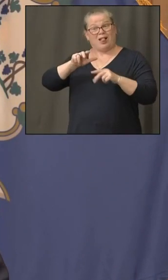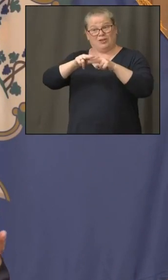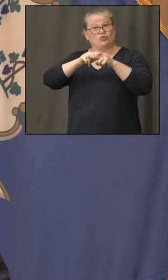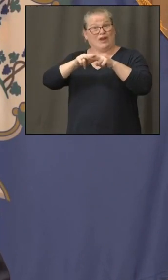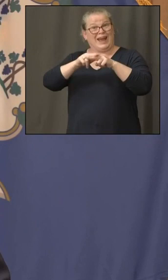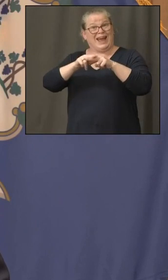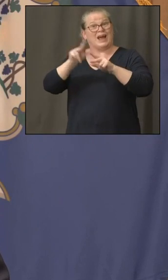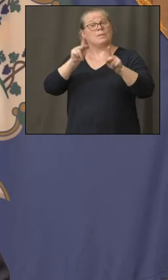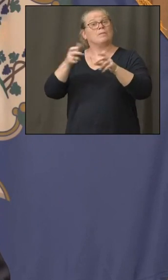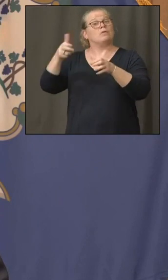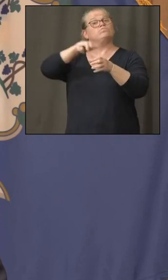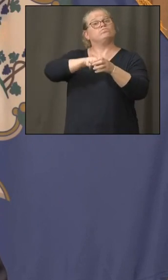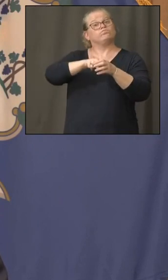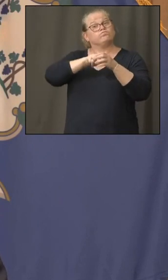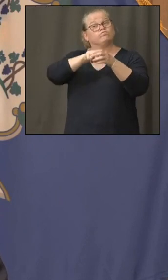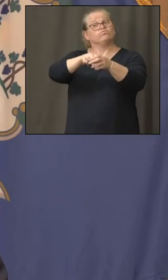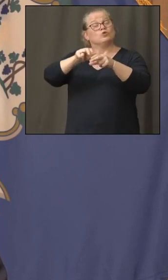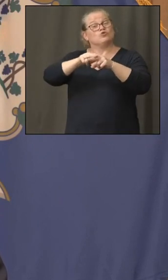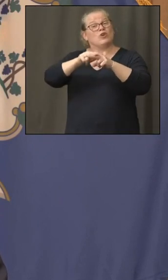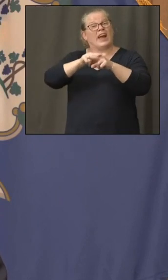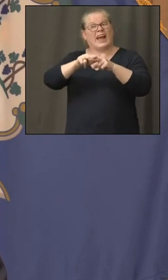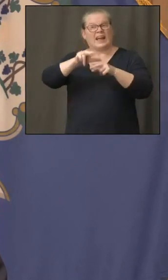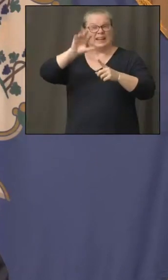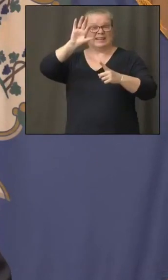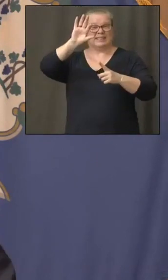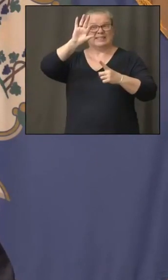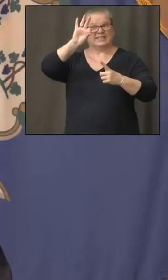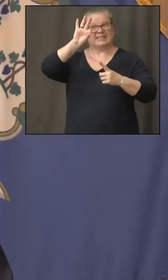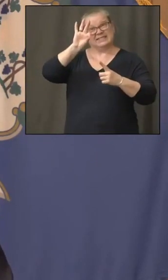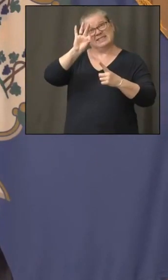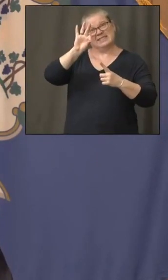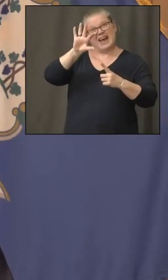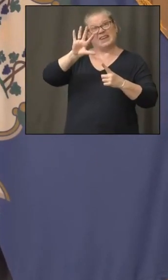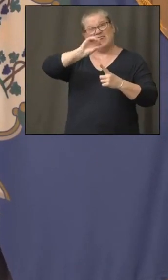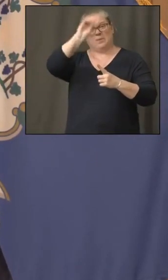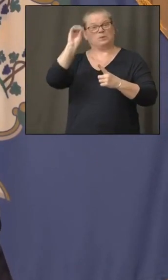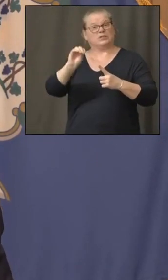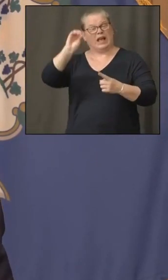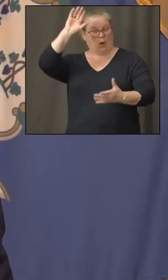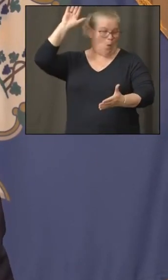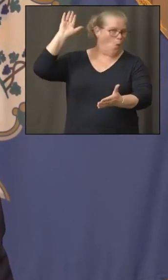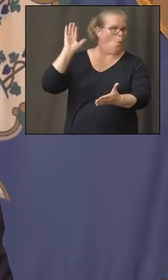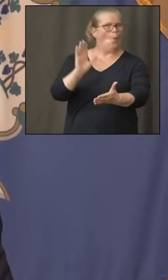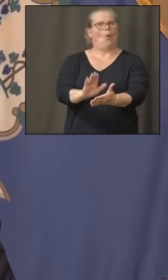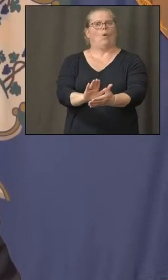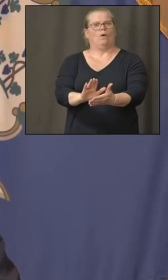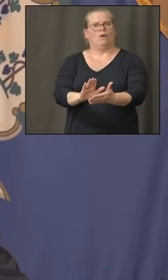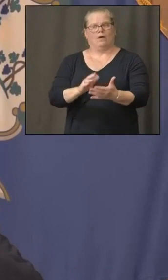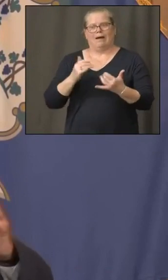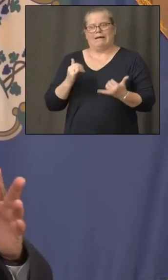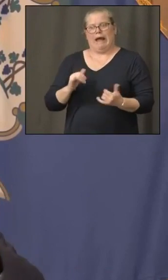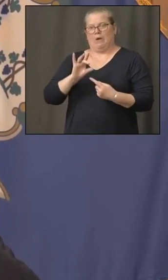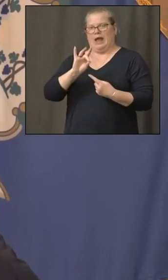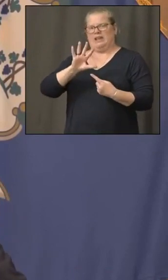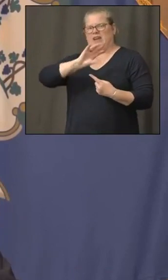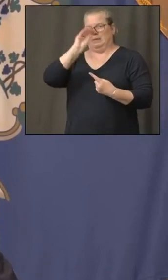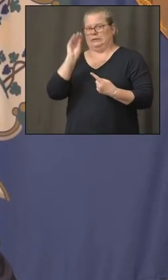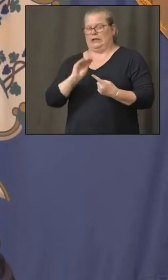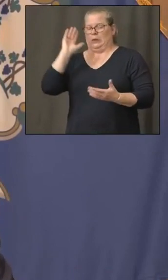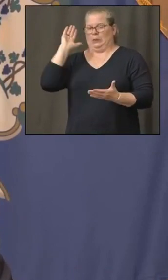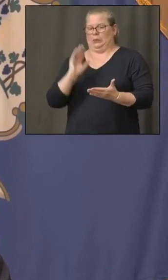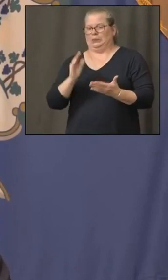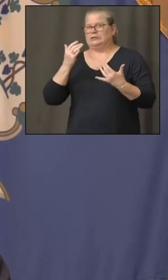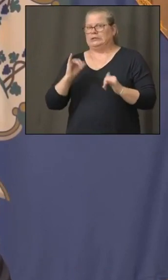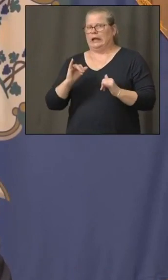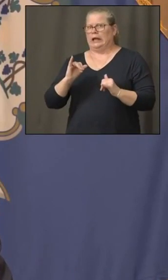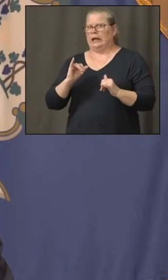down 85%. So we're still down dramatically. And maybe that's a public health concern about, I'm not sure about